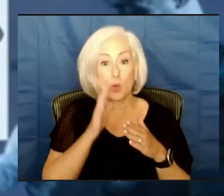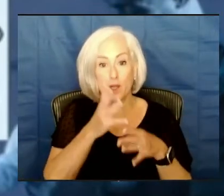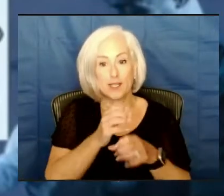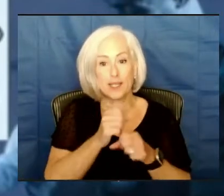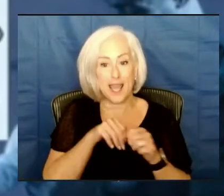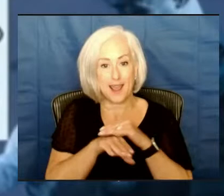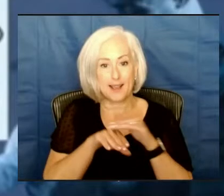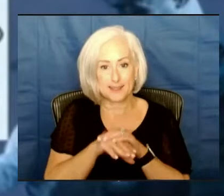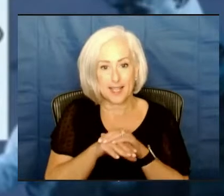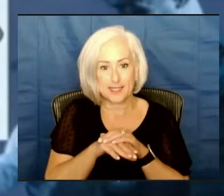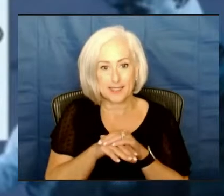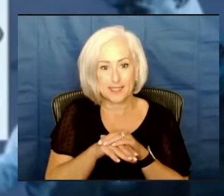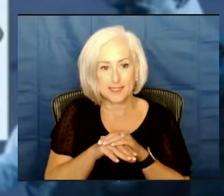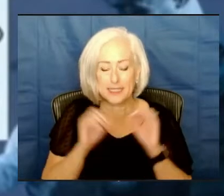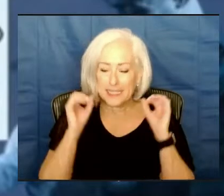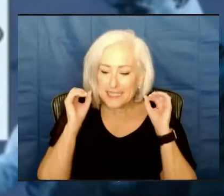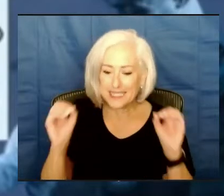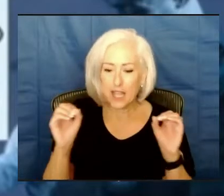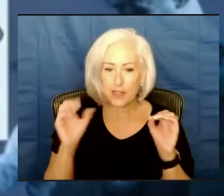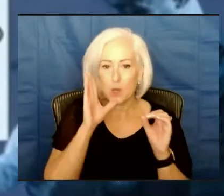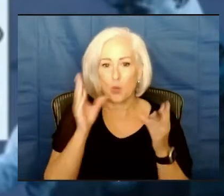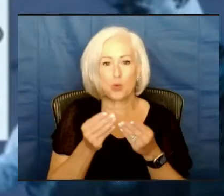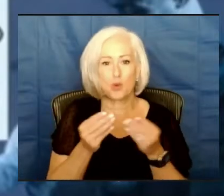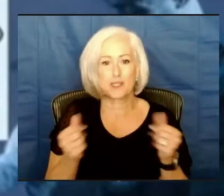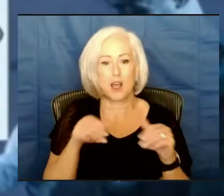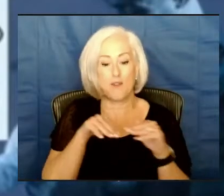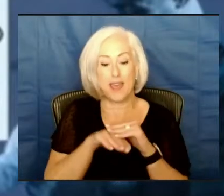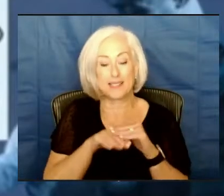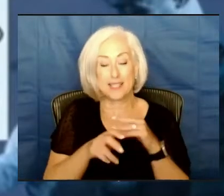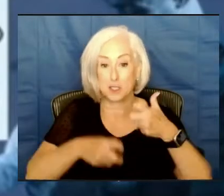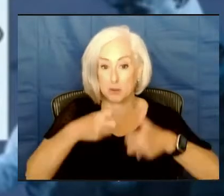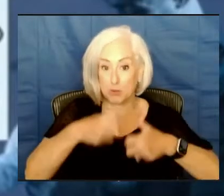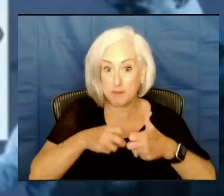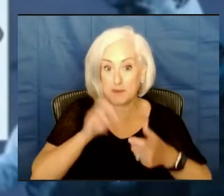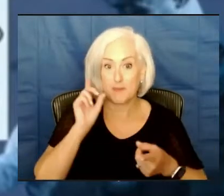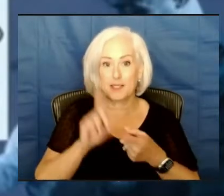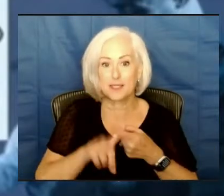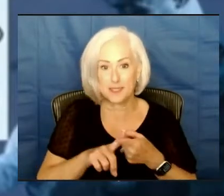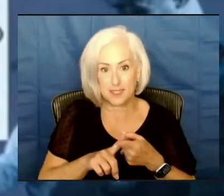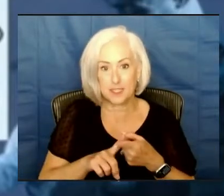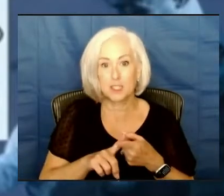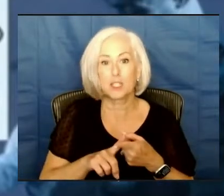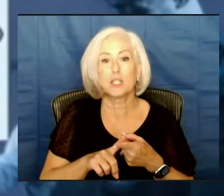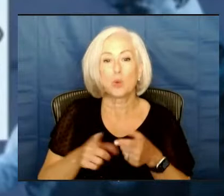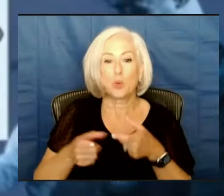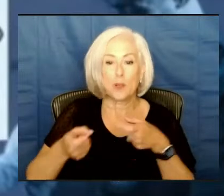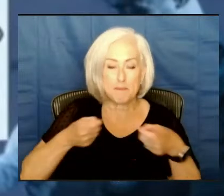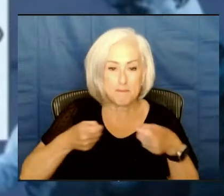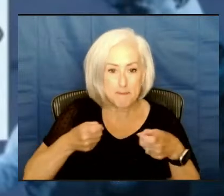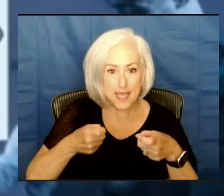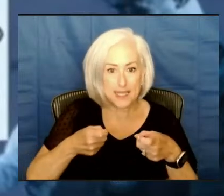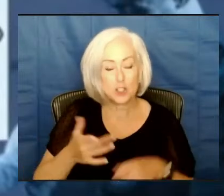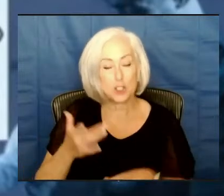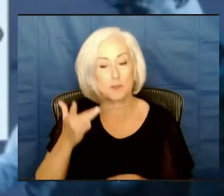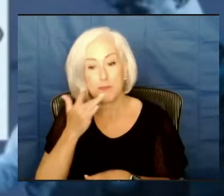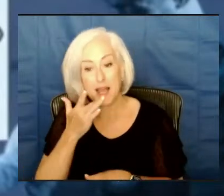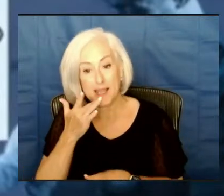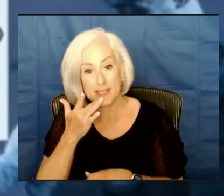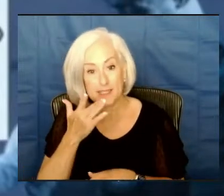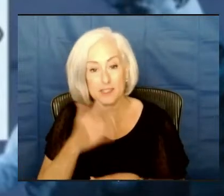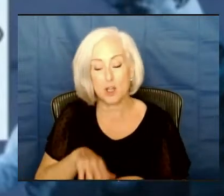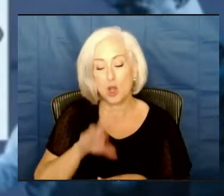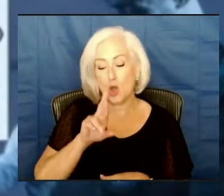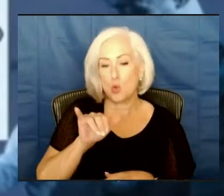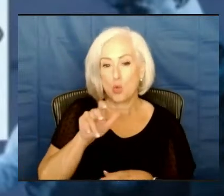nothing will resolve the access issue until we deal with the medical mistrust, the biases and the racism. So I think that